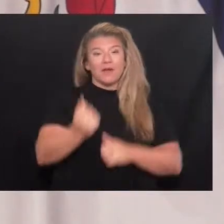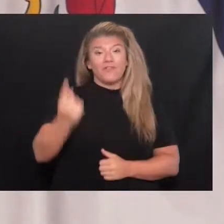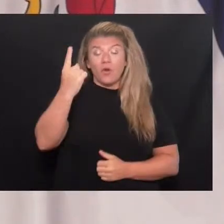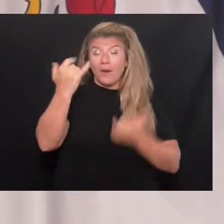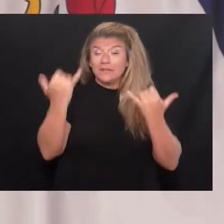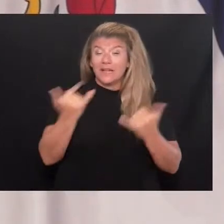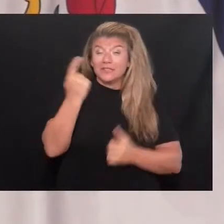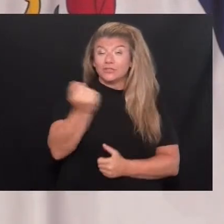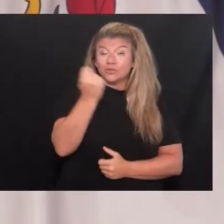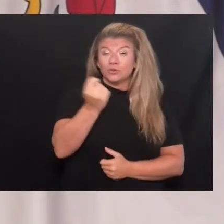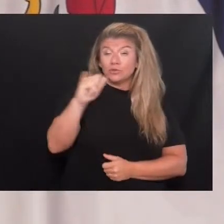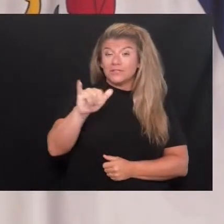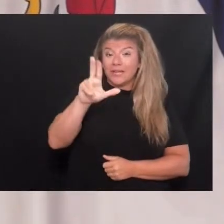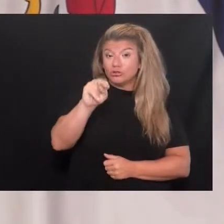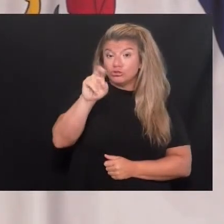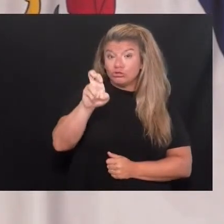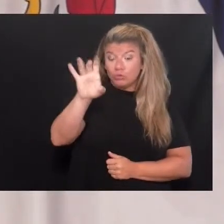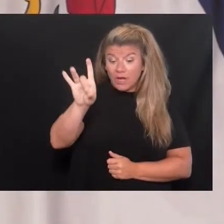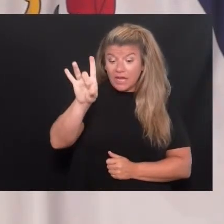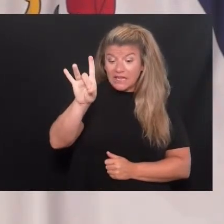everyone. It's Tuesday, June the 8th, and